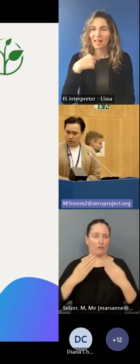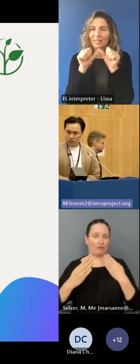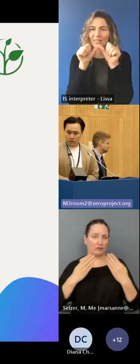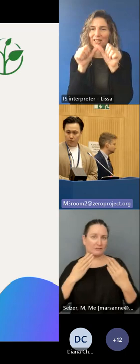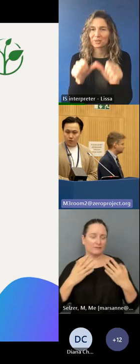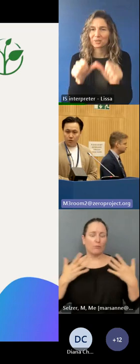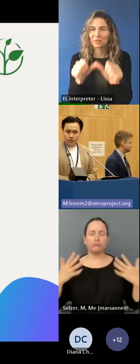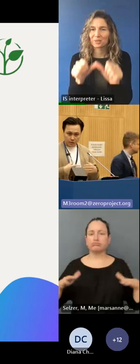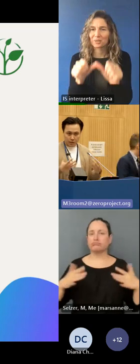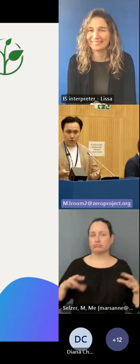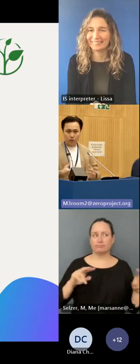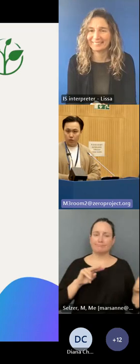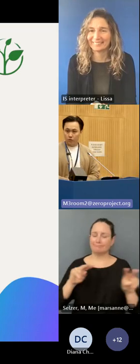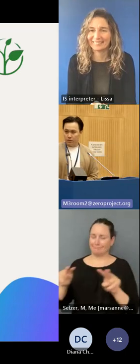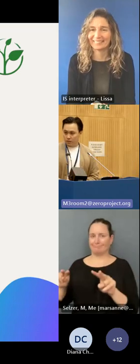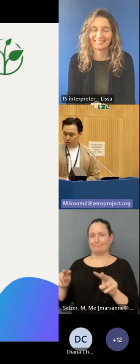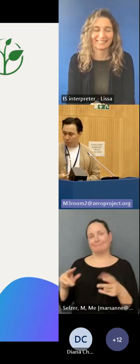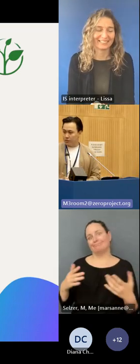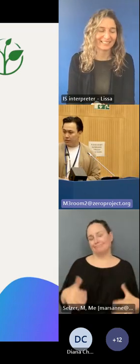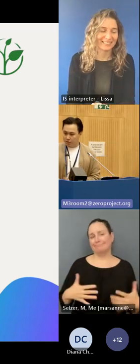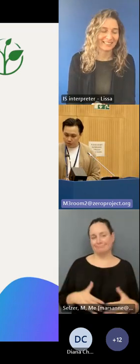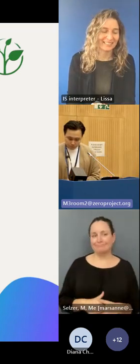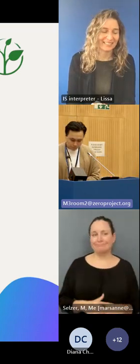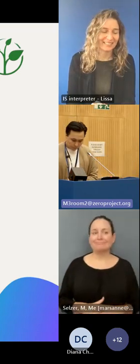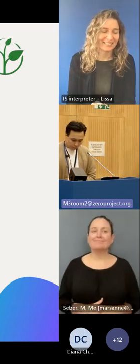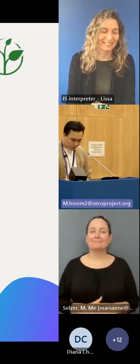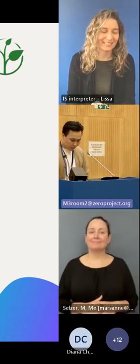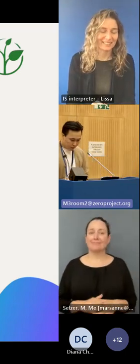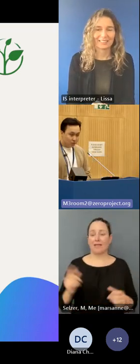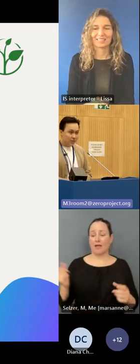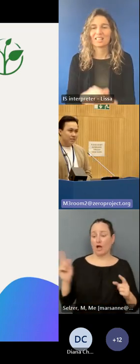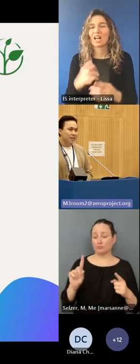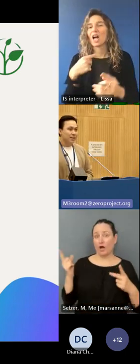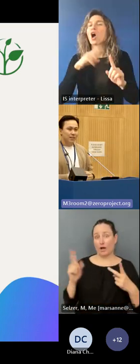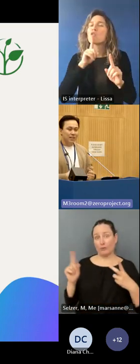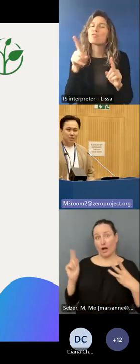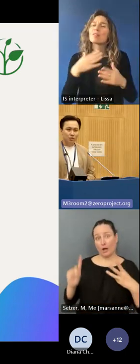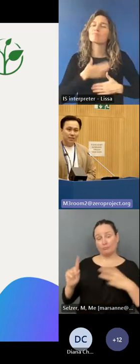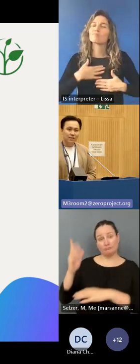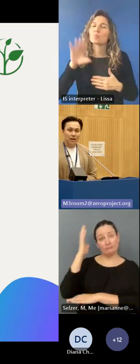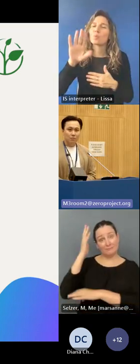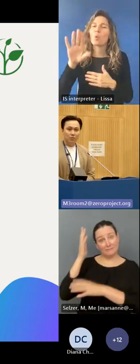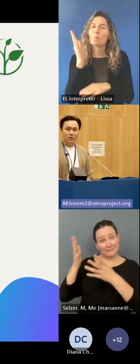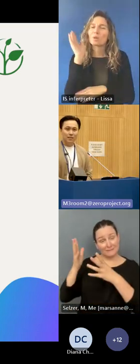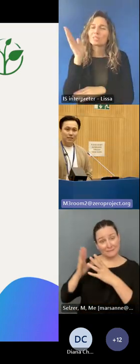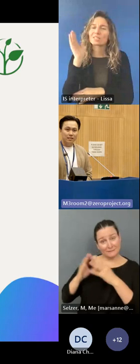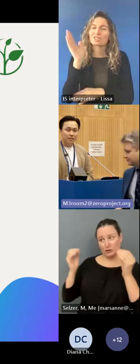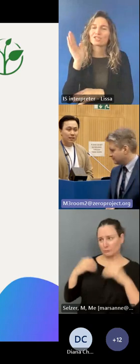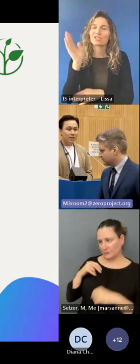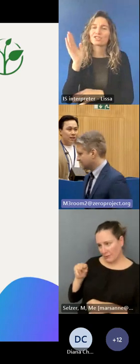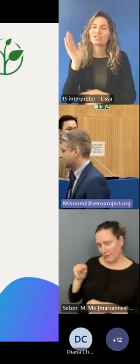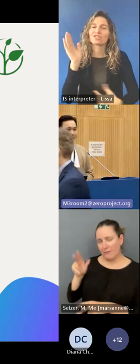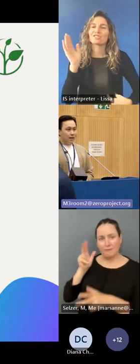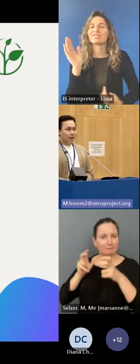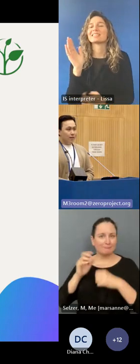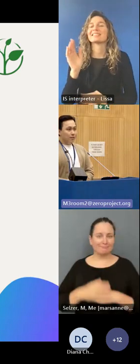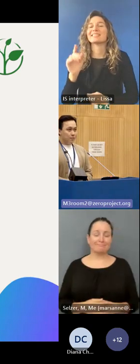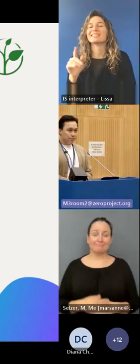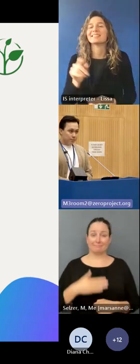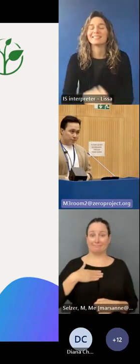colleagues. Loved every one of your presentation. So yes, my name is Dauren. I'm from Kazakhstan,